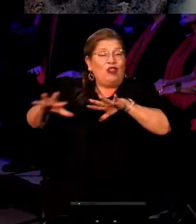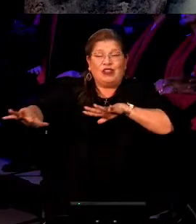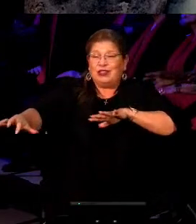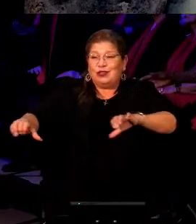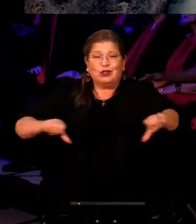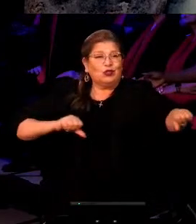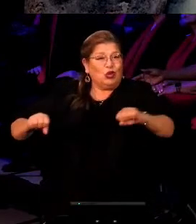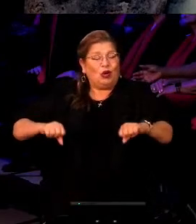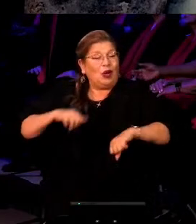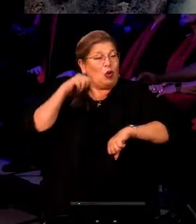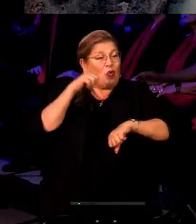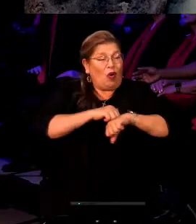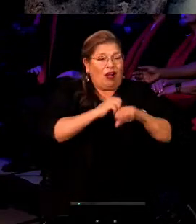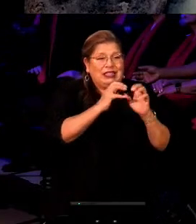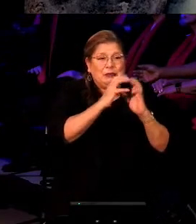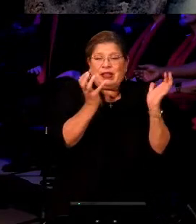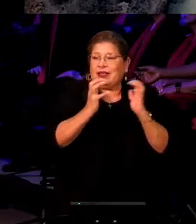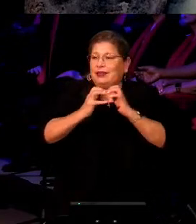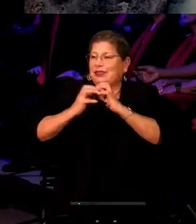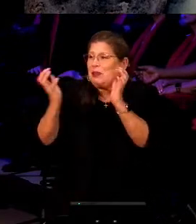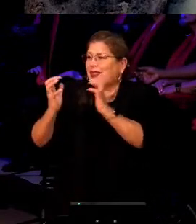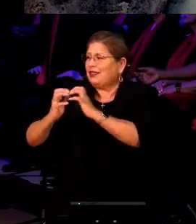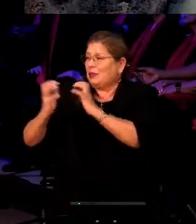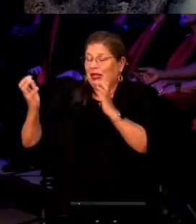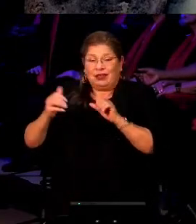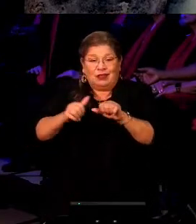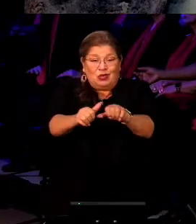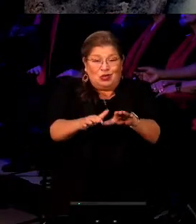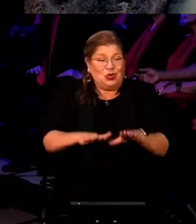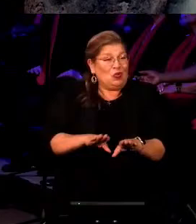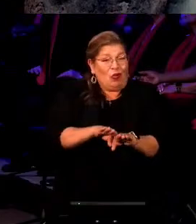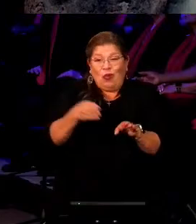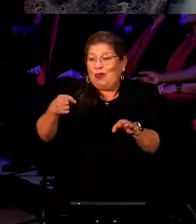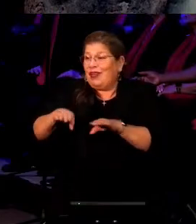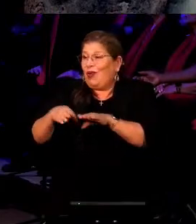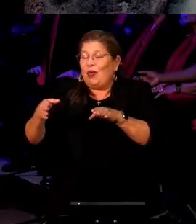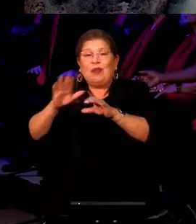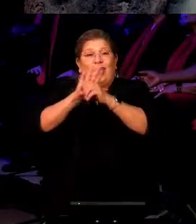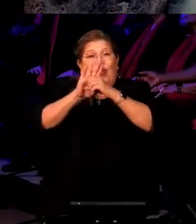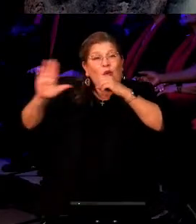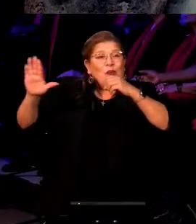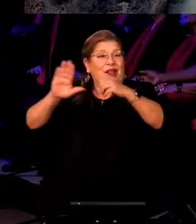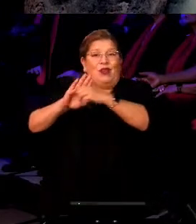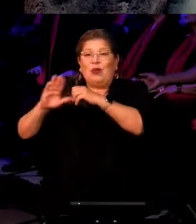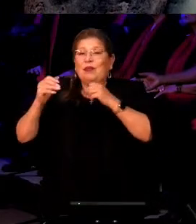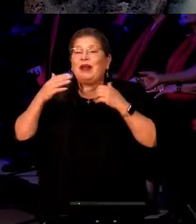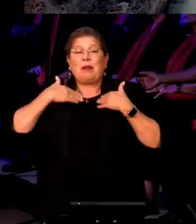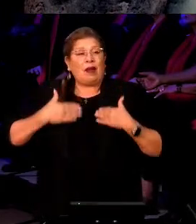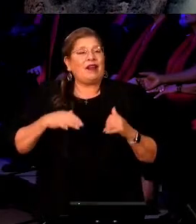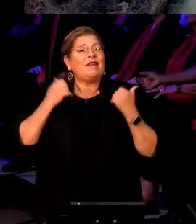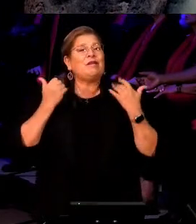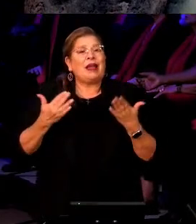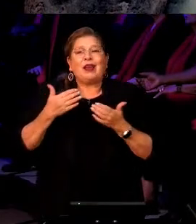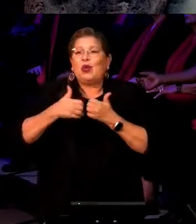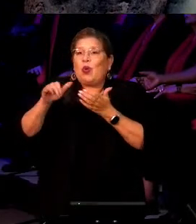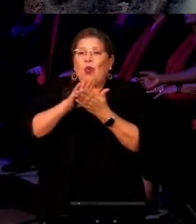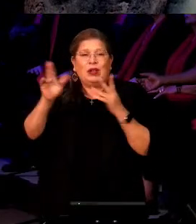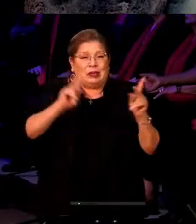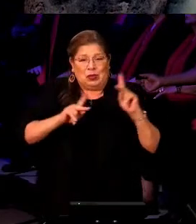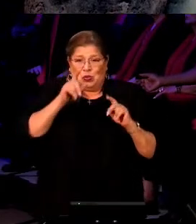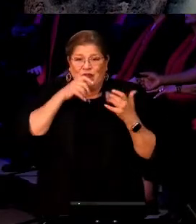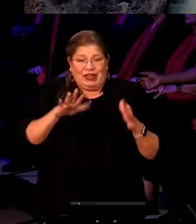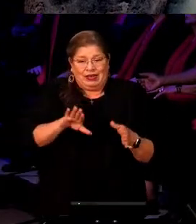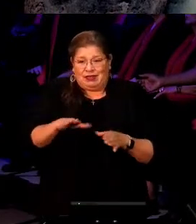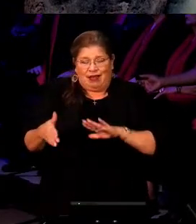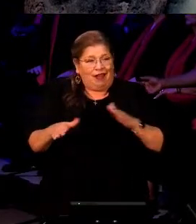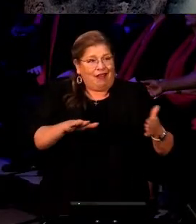the rocks split, the tombs broke open, and the bodies of many holy people who had died